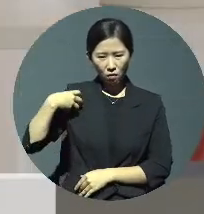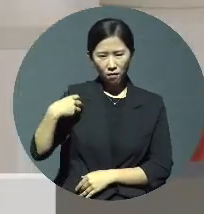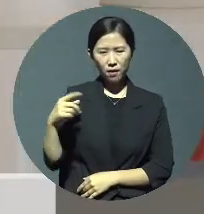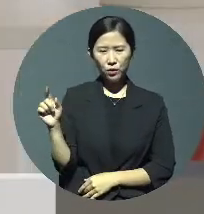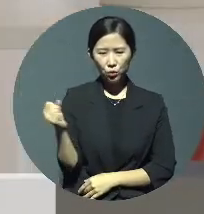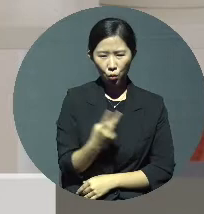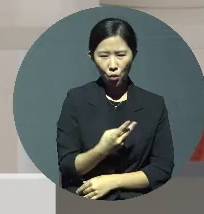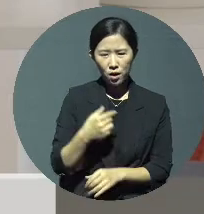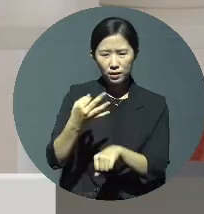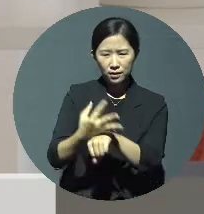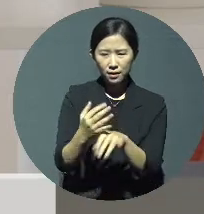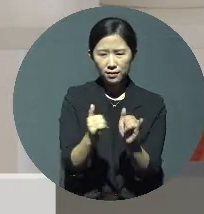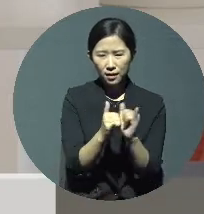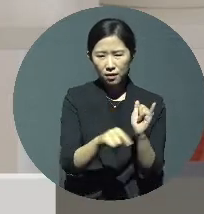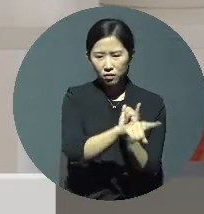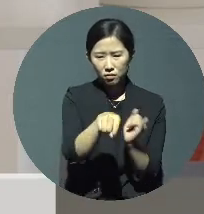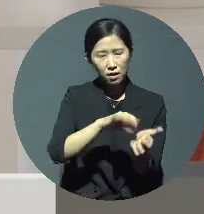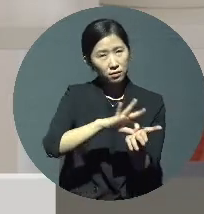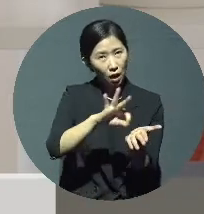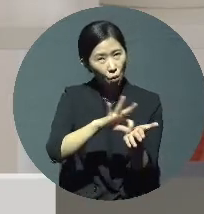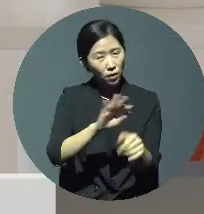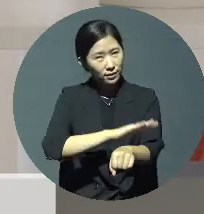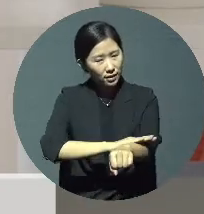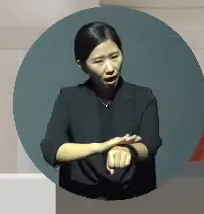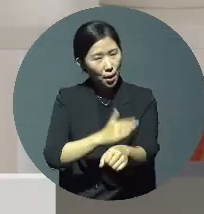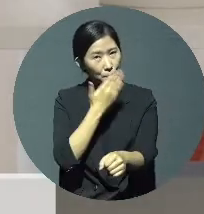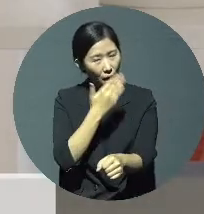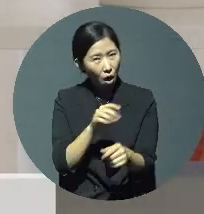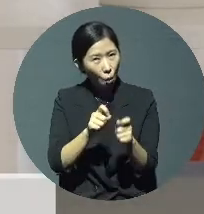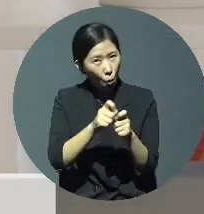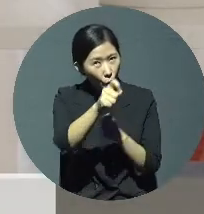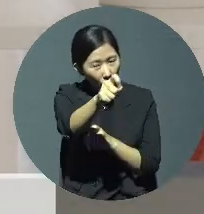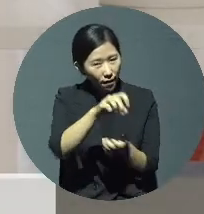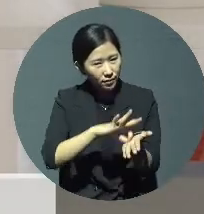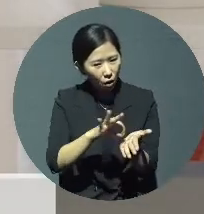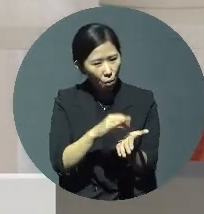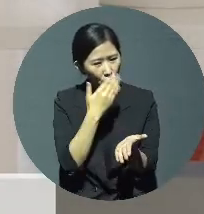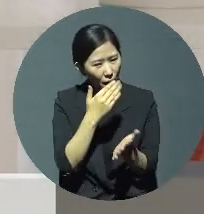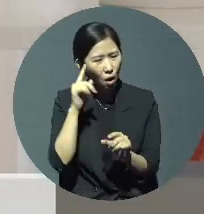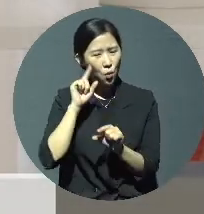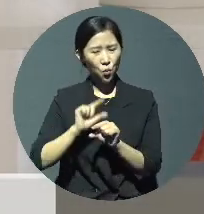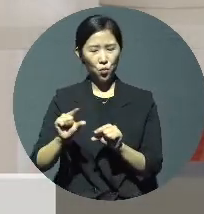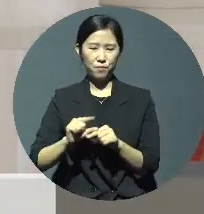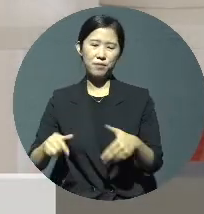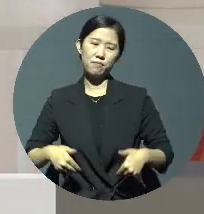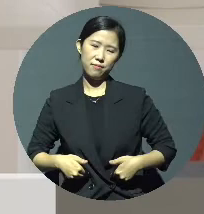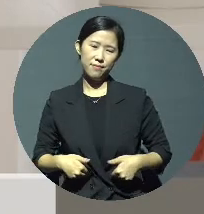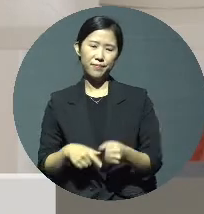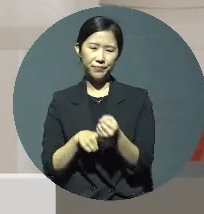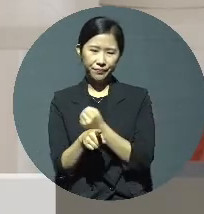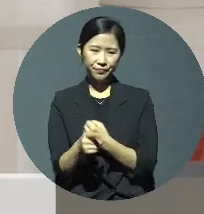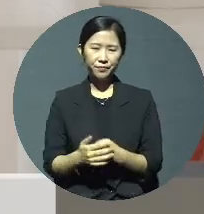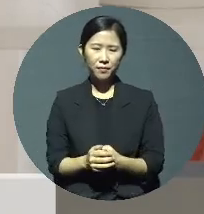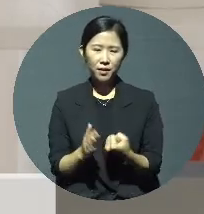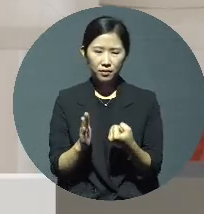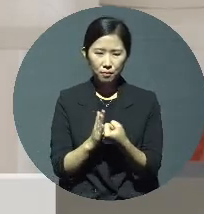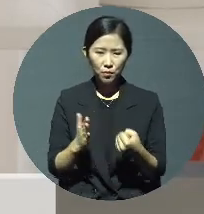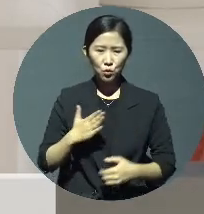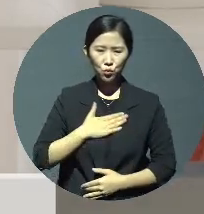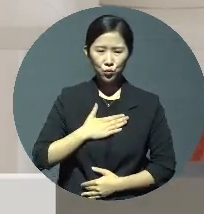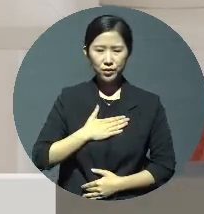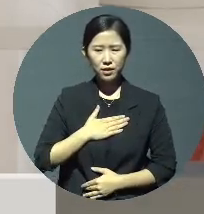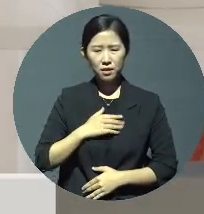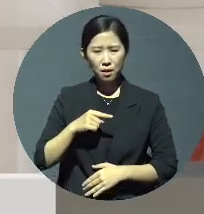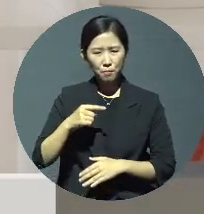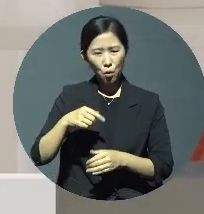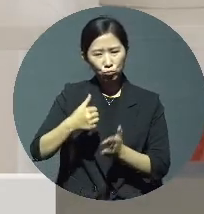the consumer and user of these products. So we try and build things and make things and design things that are will stand